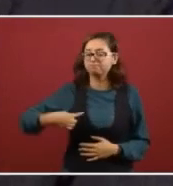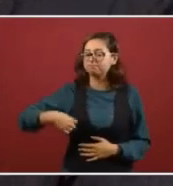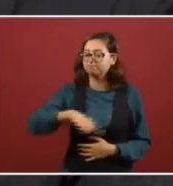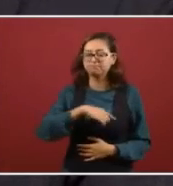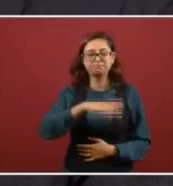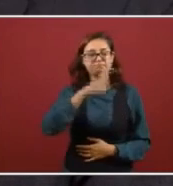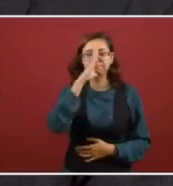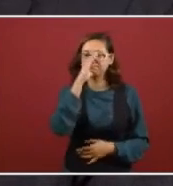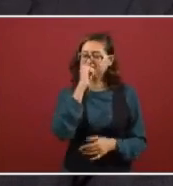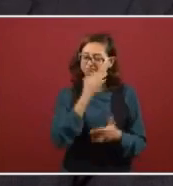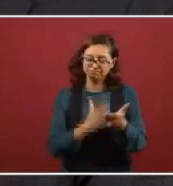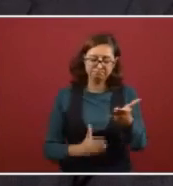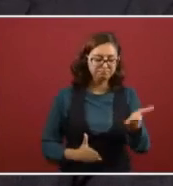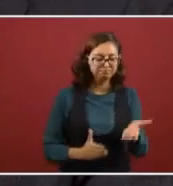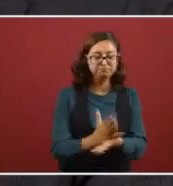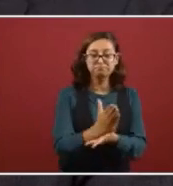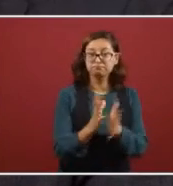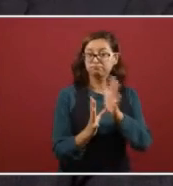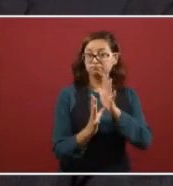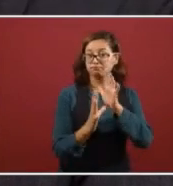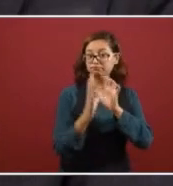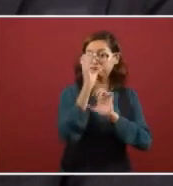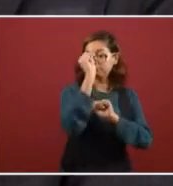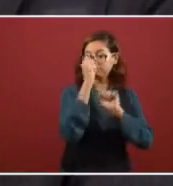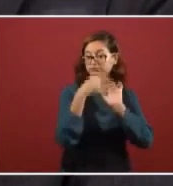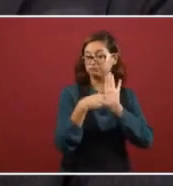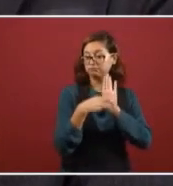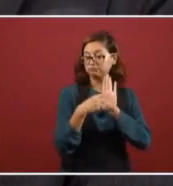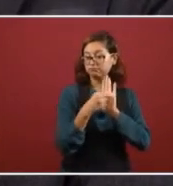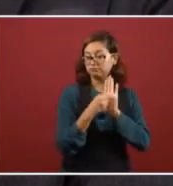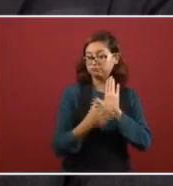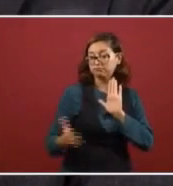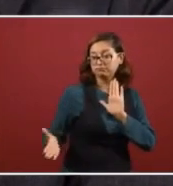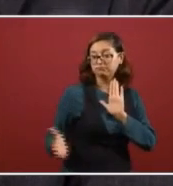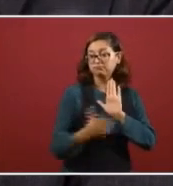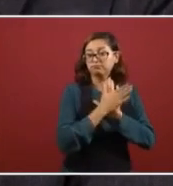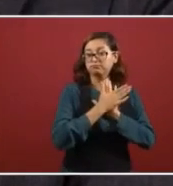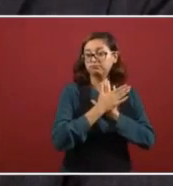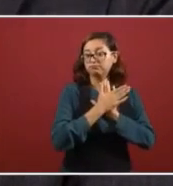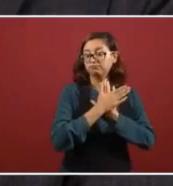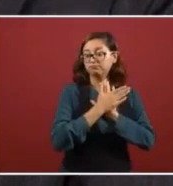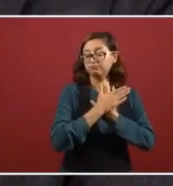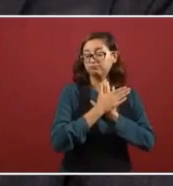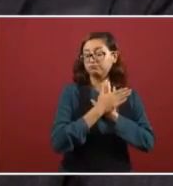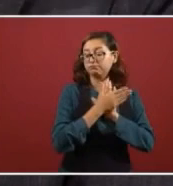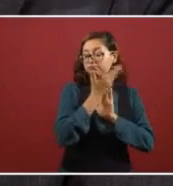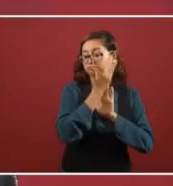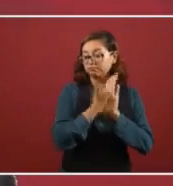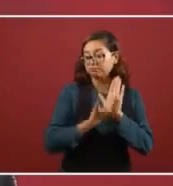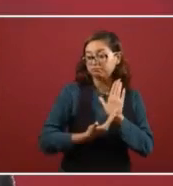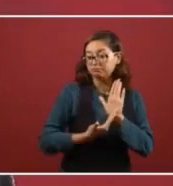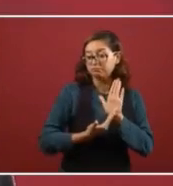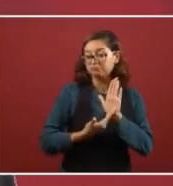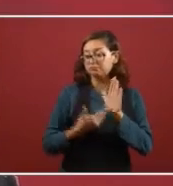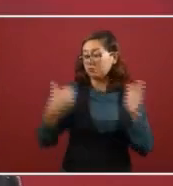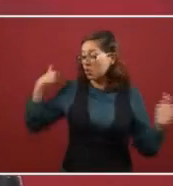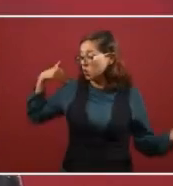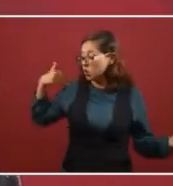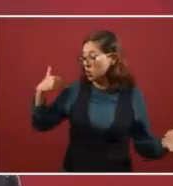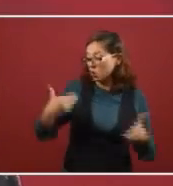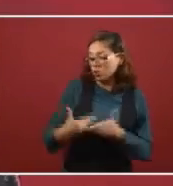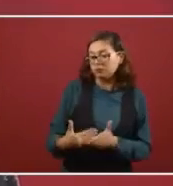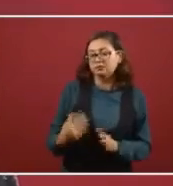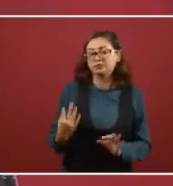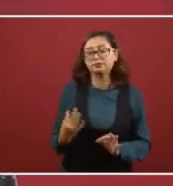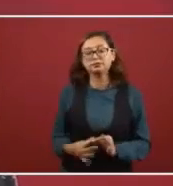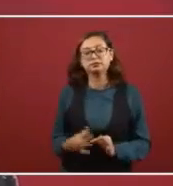is definida en nuestra Constitución defined in our Constitution que ha resultado that has resulted eficaz, effective.